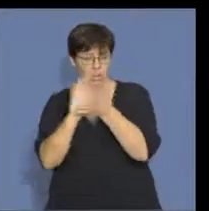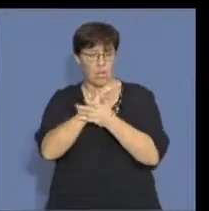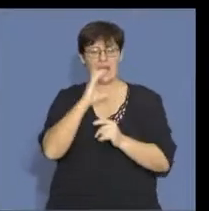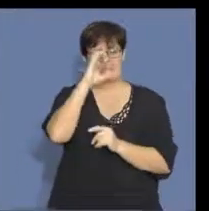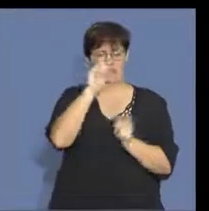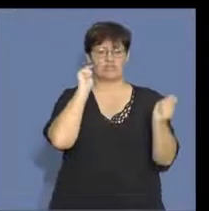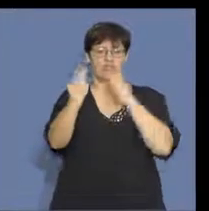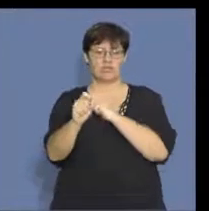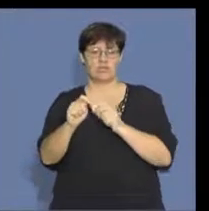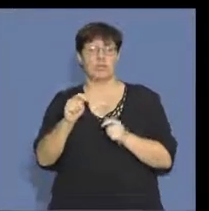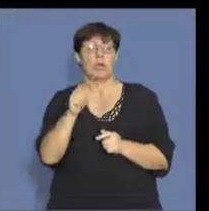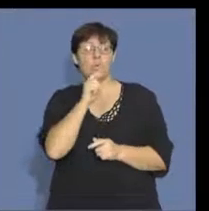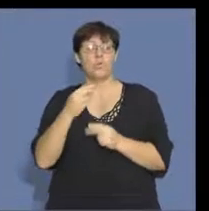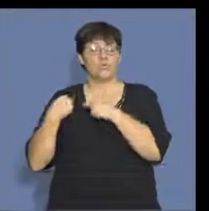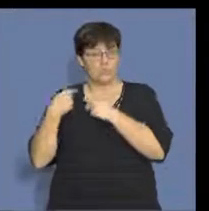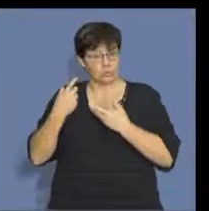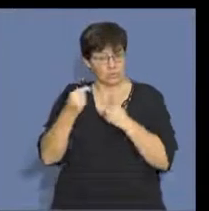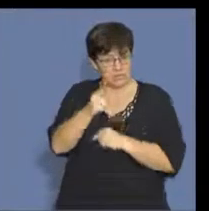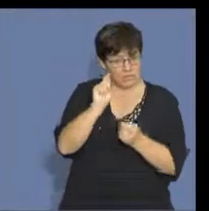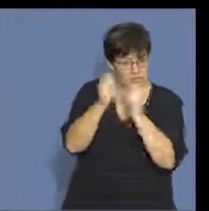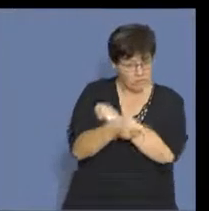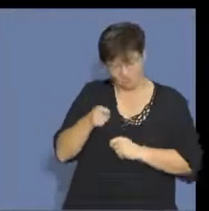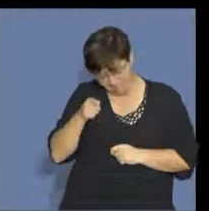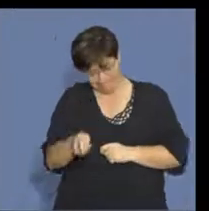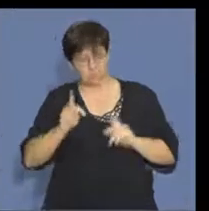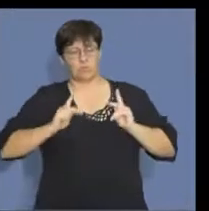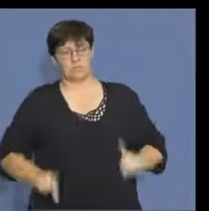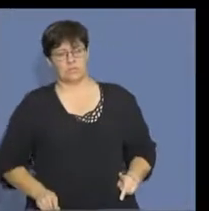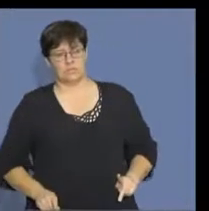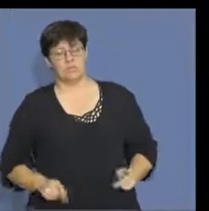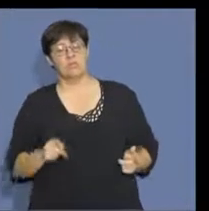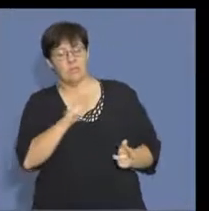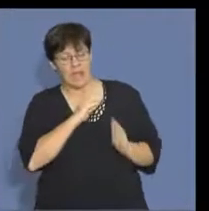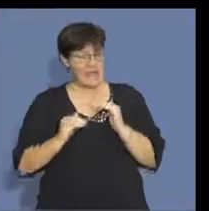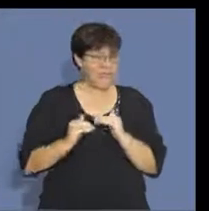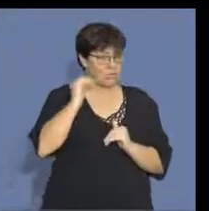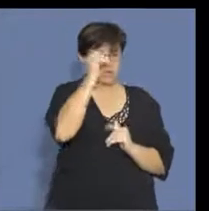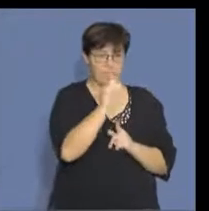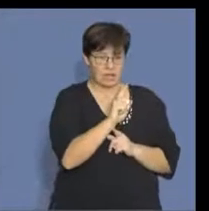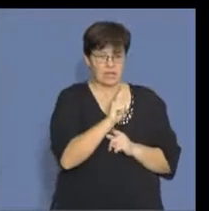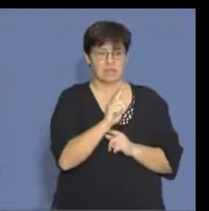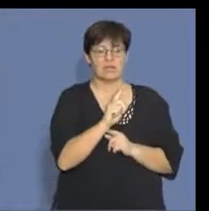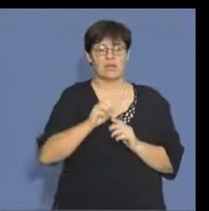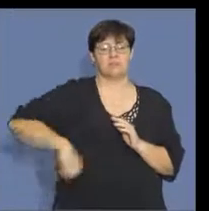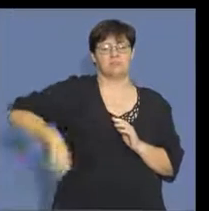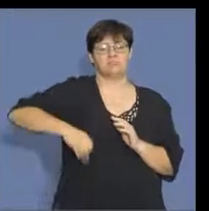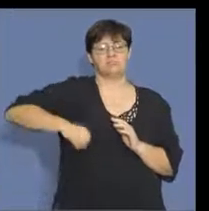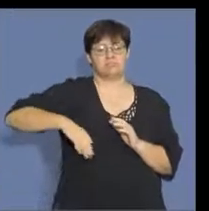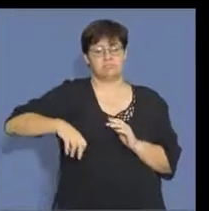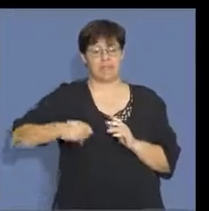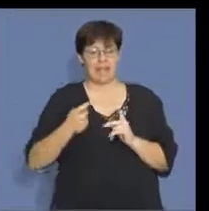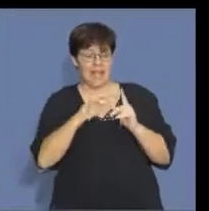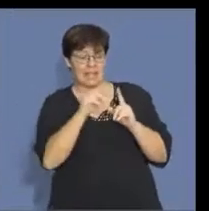cycle caused by humans. The biggest cause of global warming is an increase in greenhouse gases in the